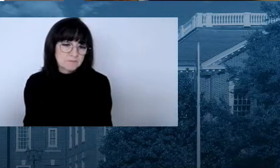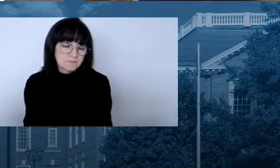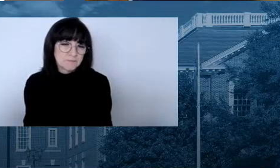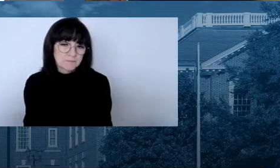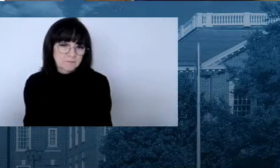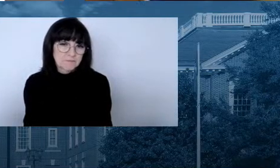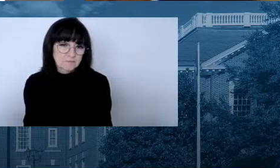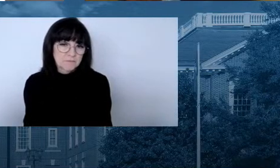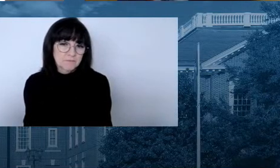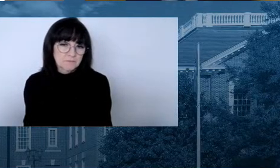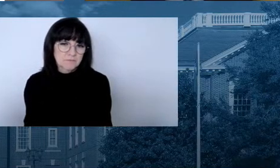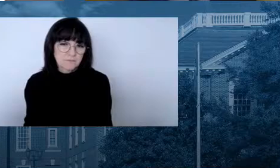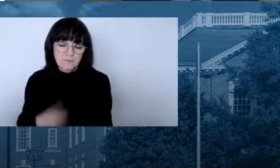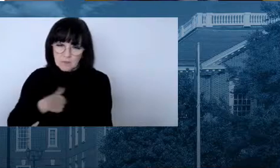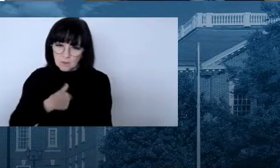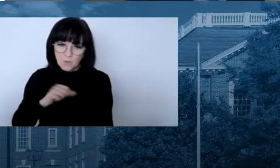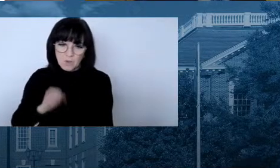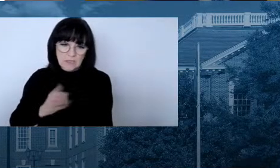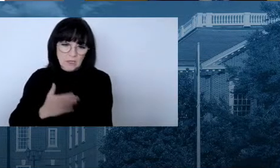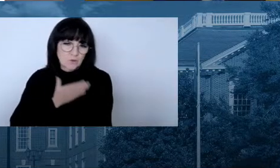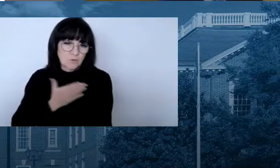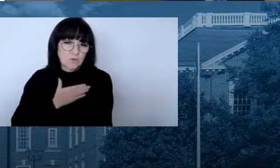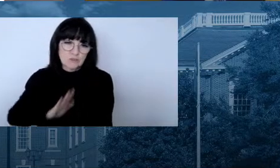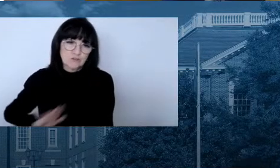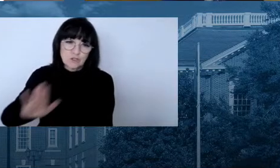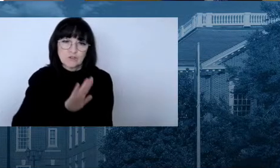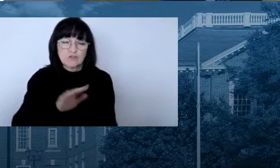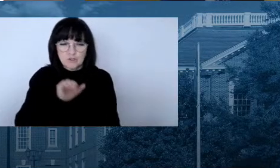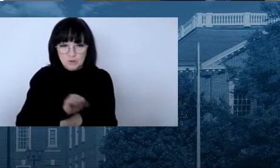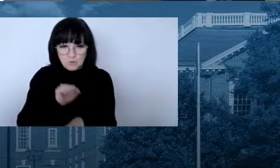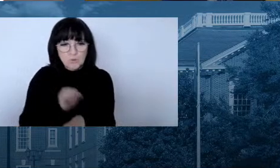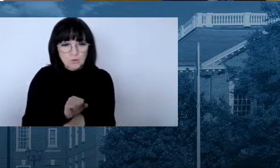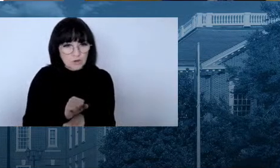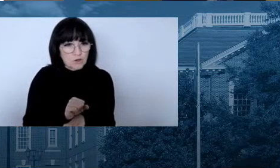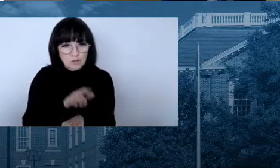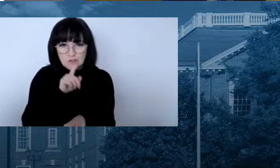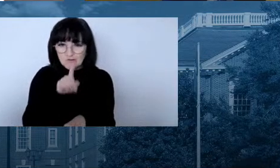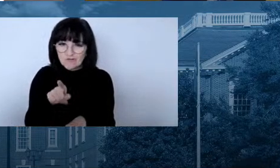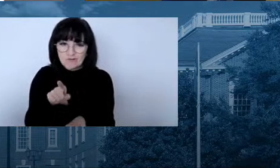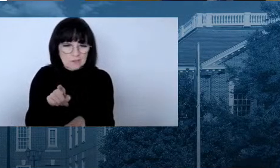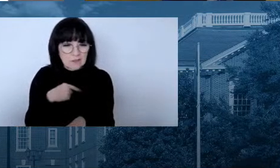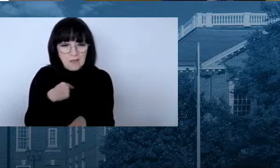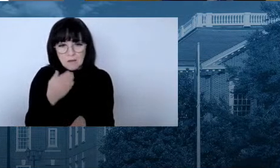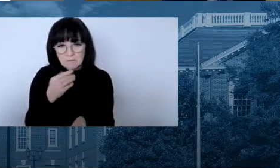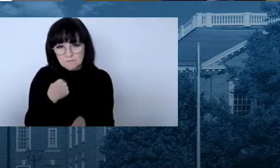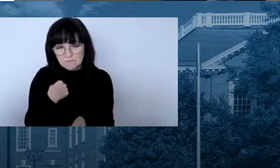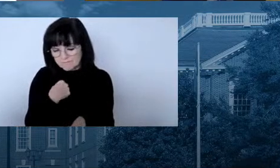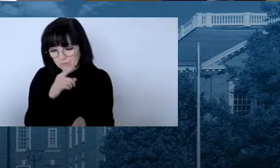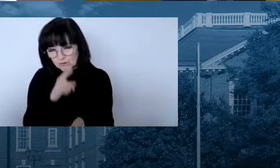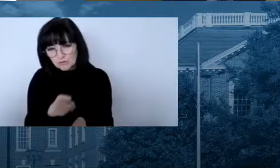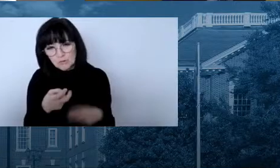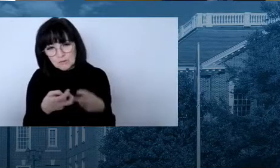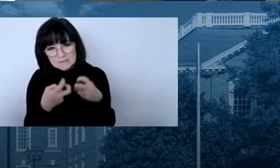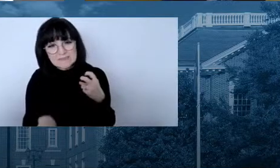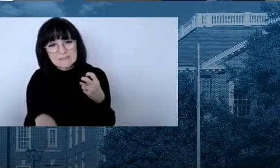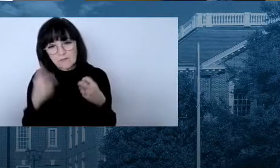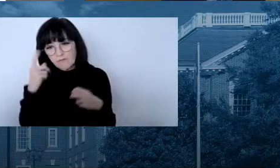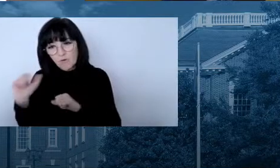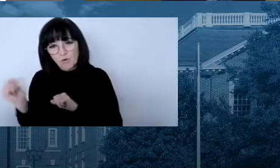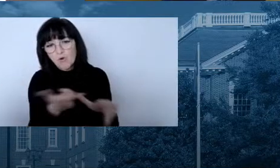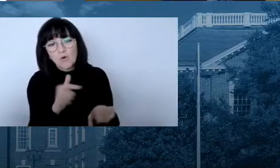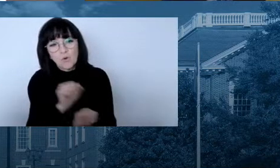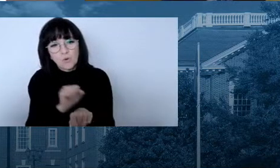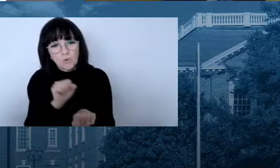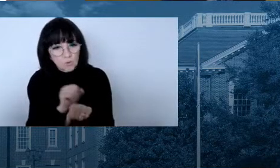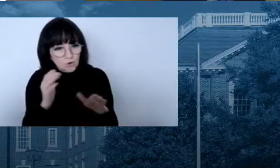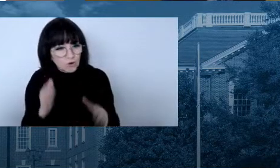and your teams right on the front lines. And I know it's got to be very difficult for all those workers there and what